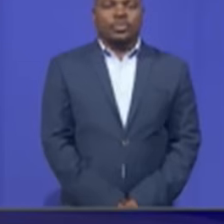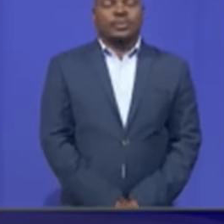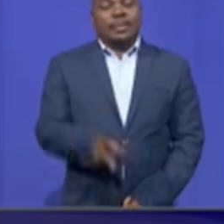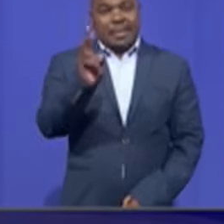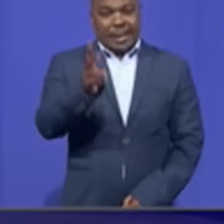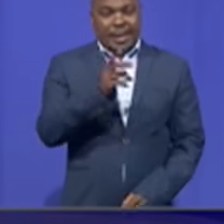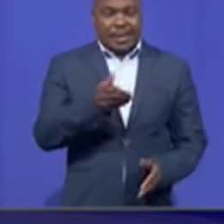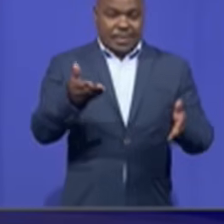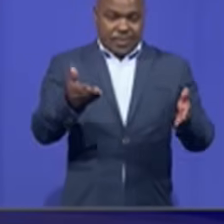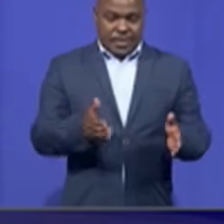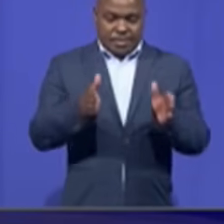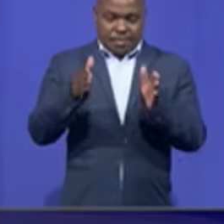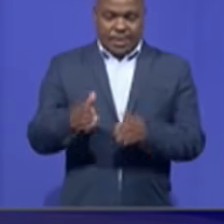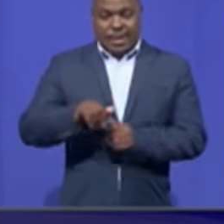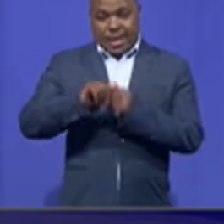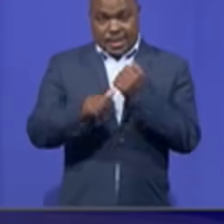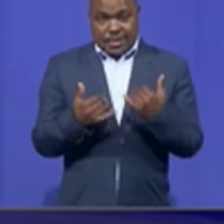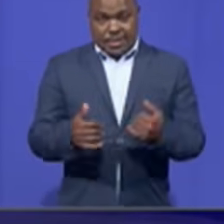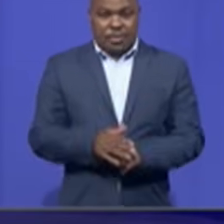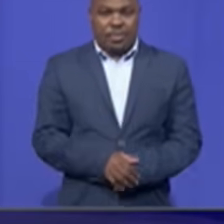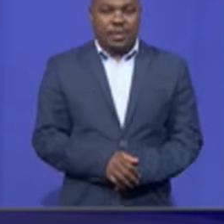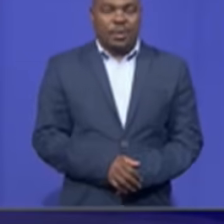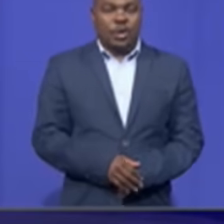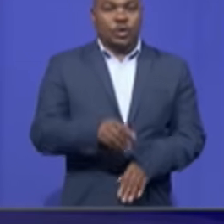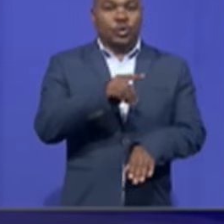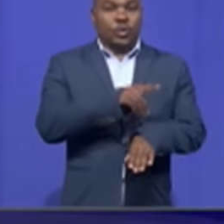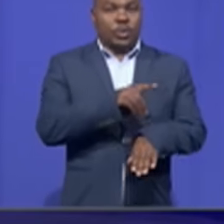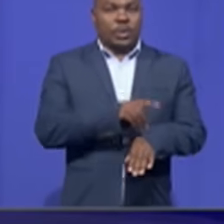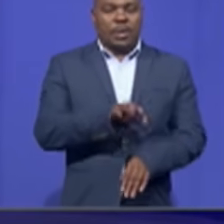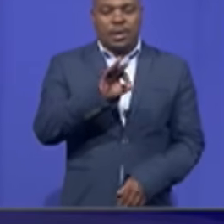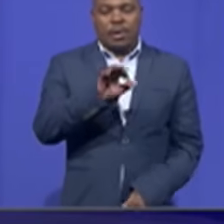re boe gape re go amogela mogaetso mo karolong ya bofelo mme re di tsweletse ka gore ngaka